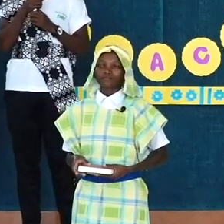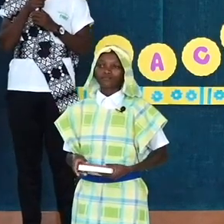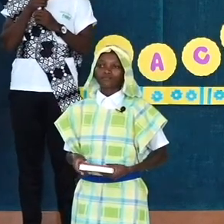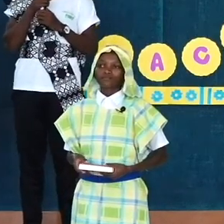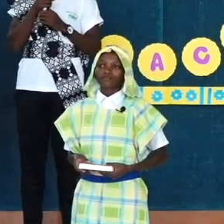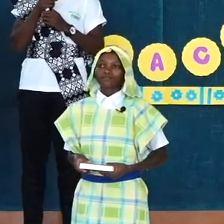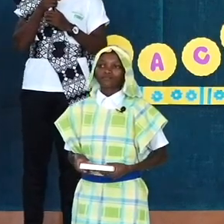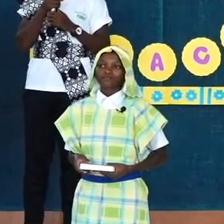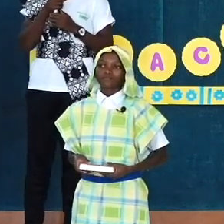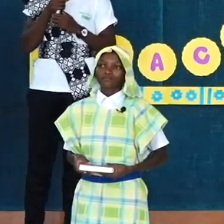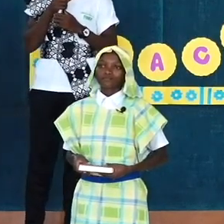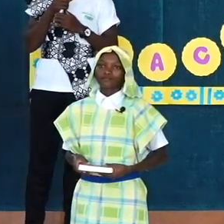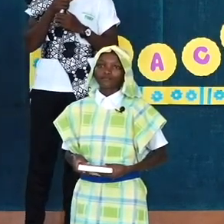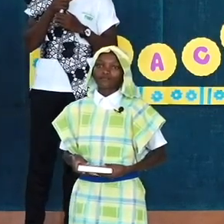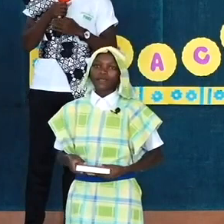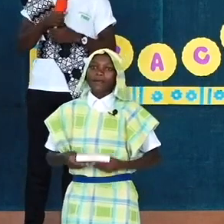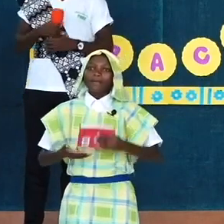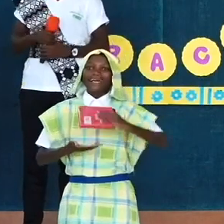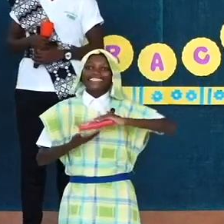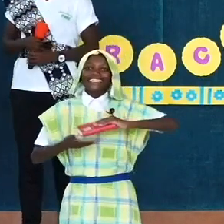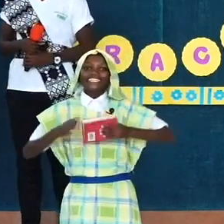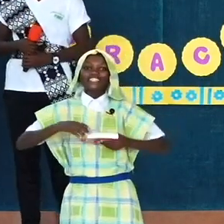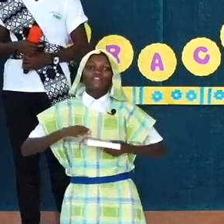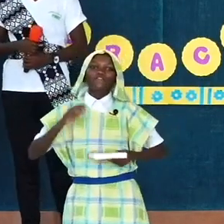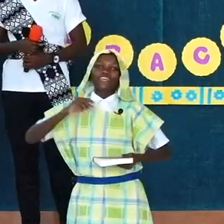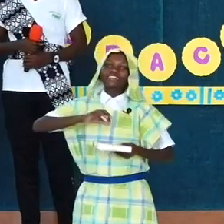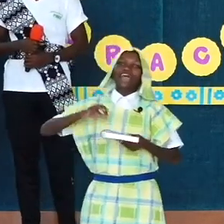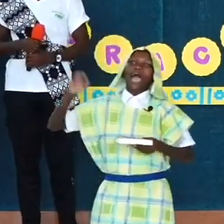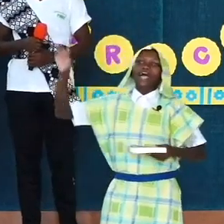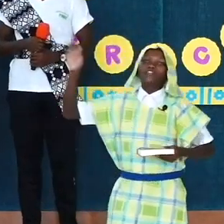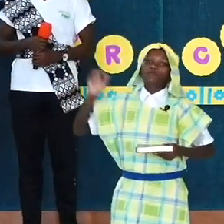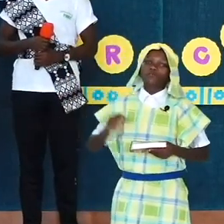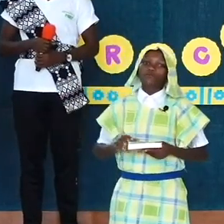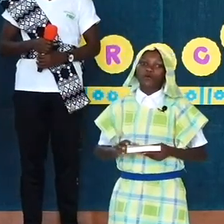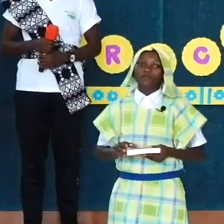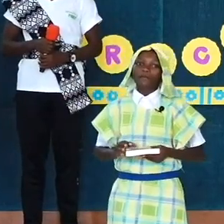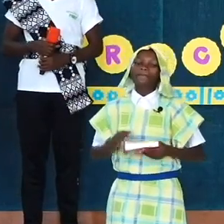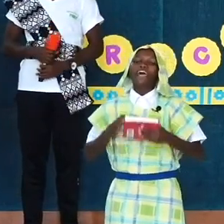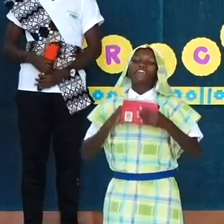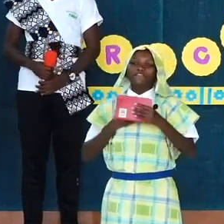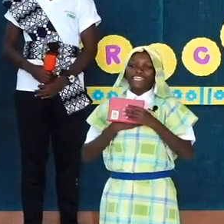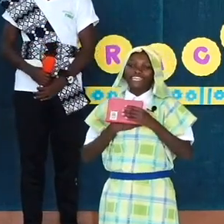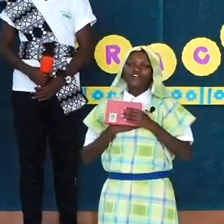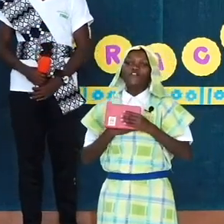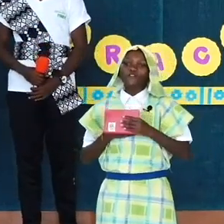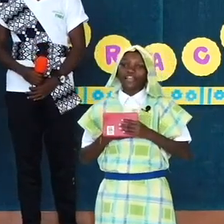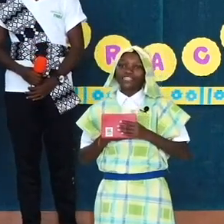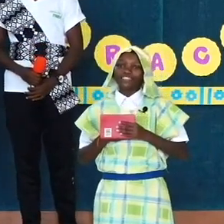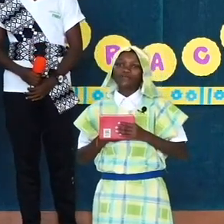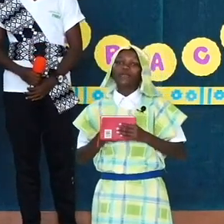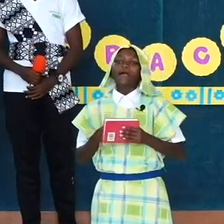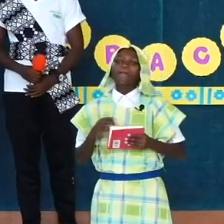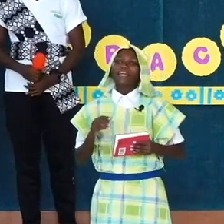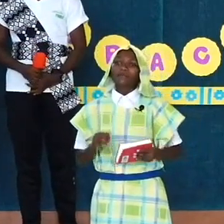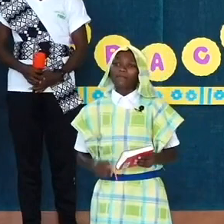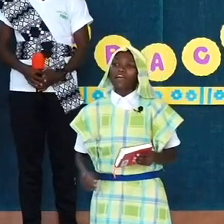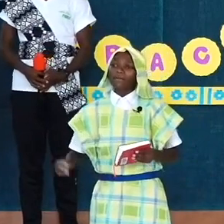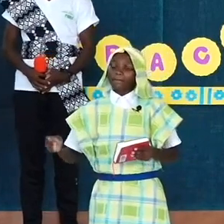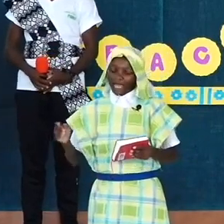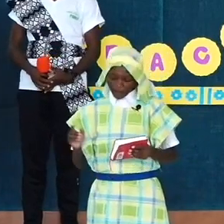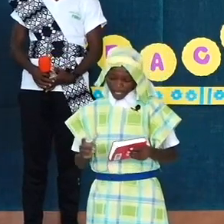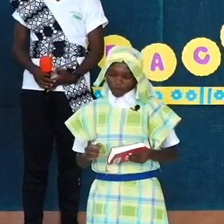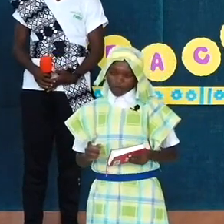were greatly needed in the early church. My change in faith had not been prompted by feeling or fanaticism,